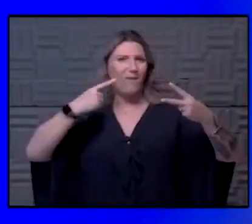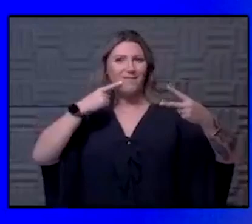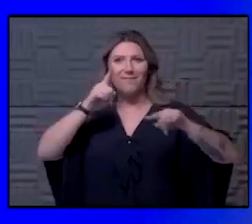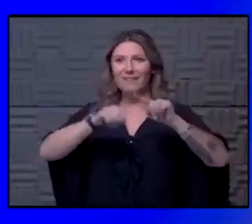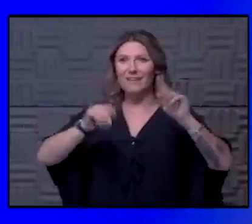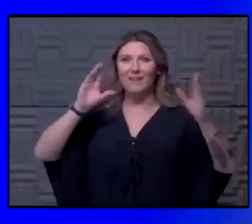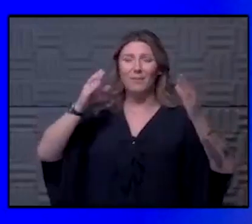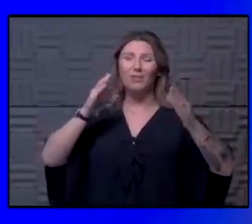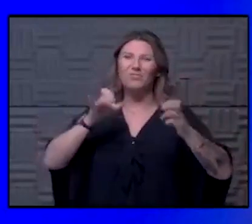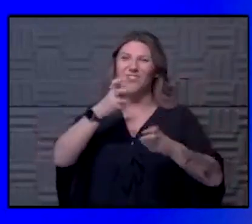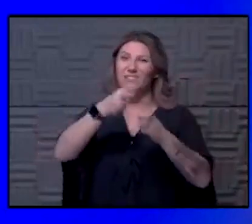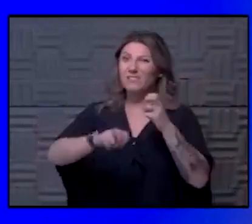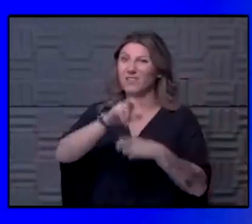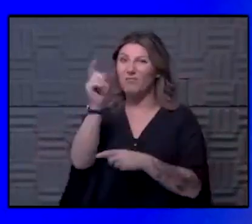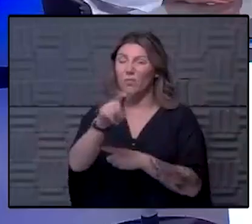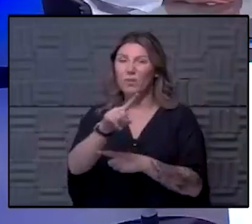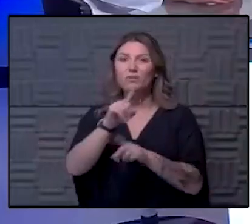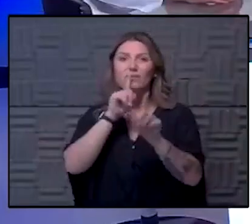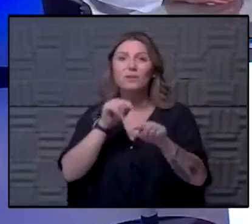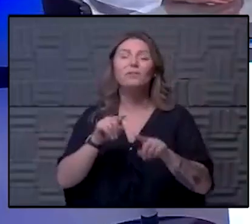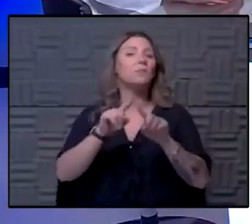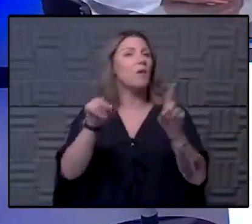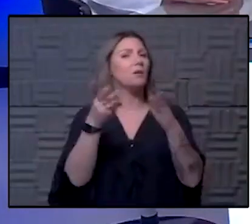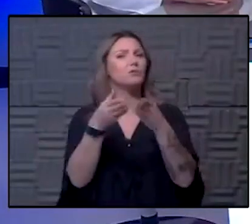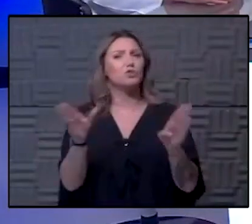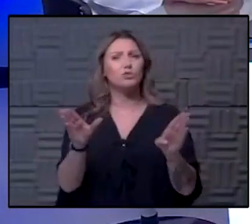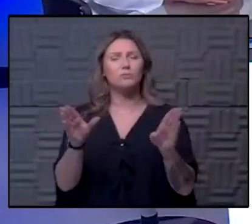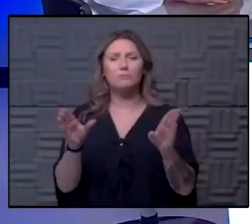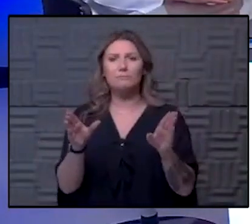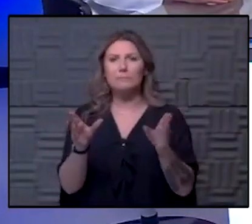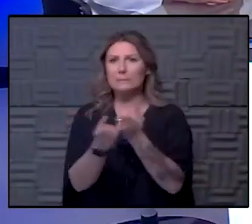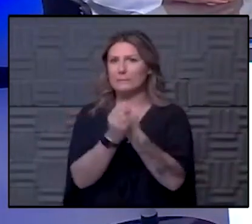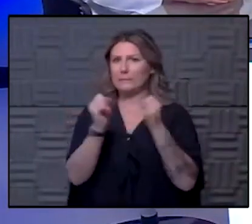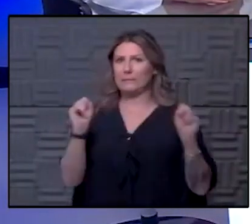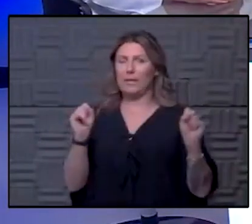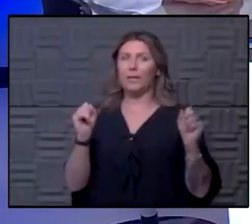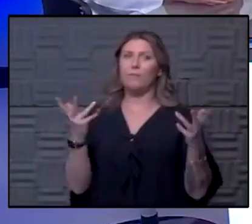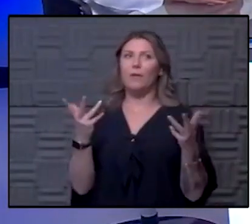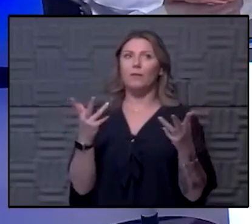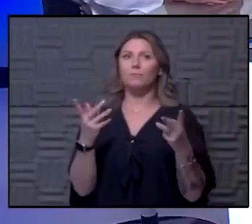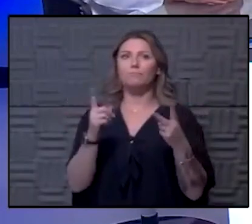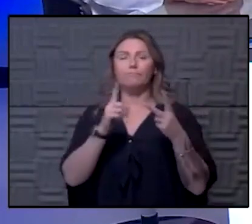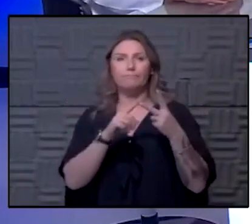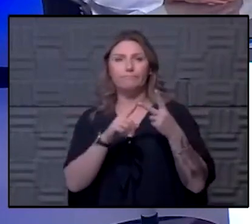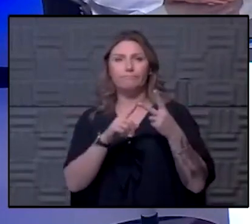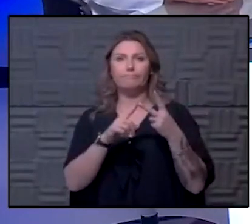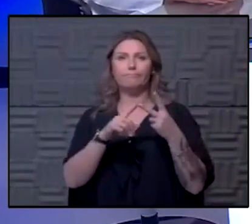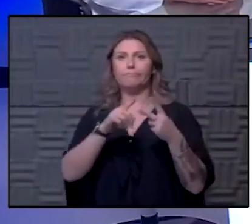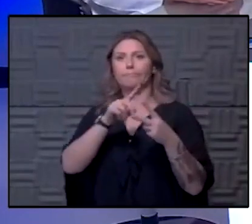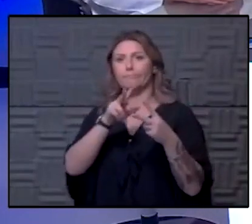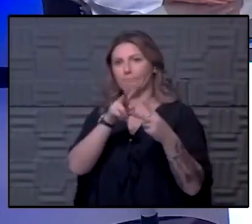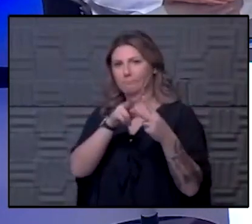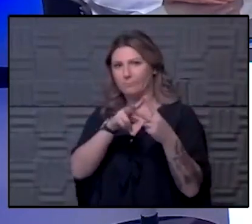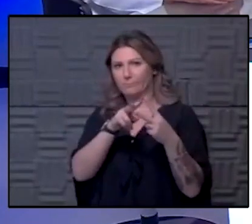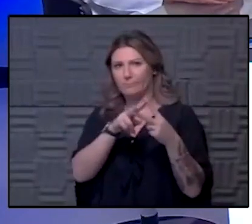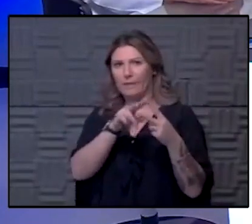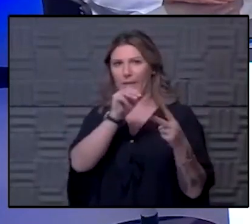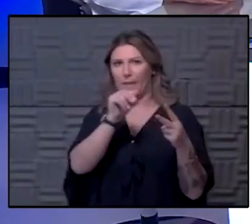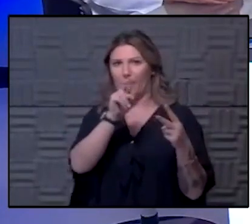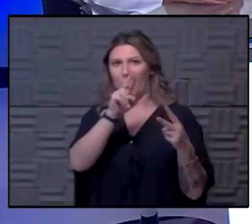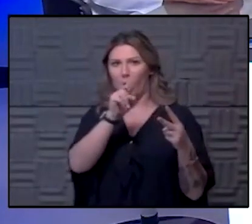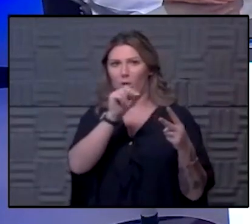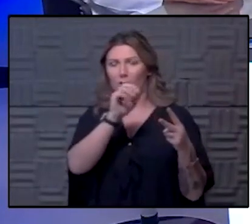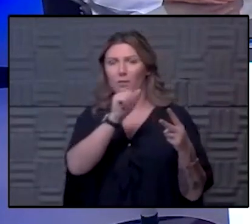very difficult question to answer for those reasons. In general, I think, isn't it safe to say that at least the Pfizer, BioNTech, and the Moderna vaccines, those